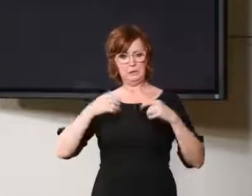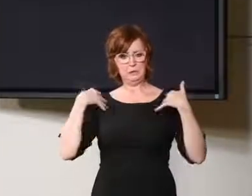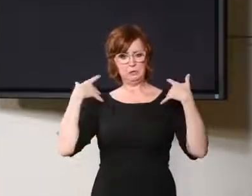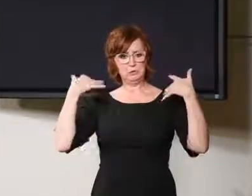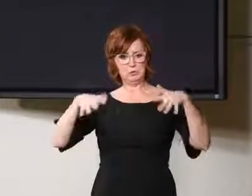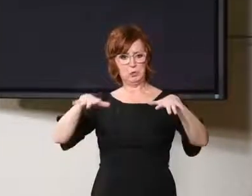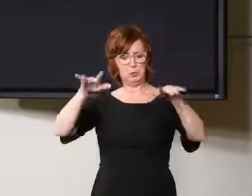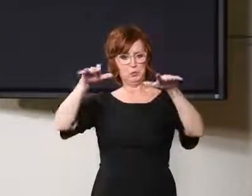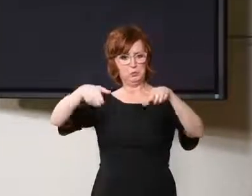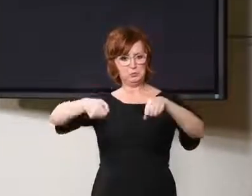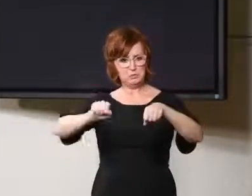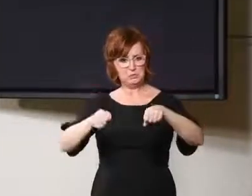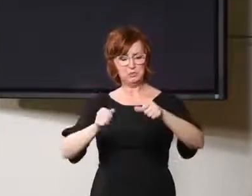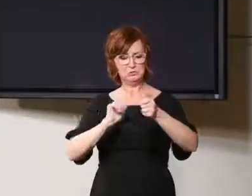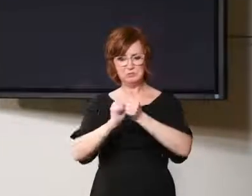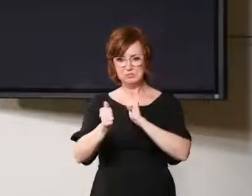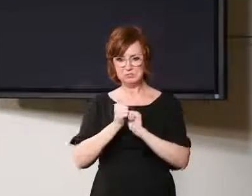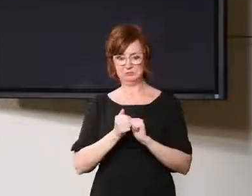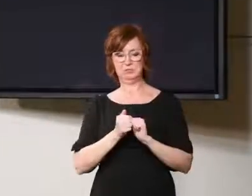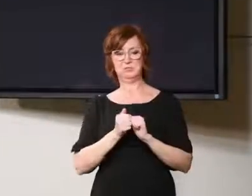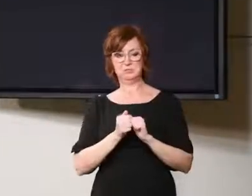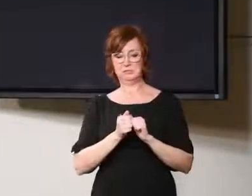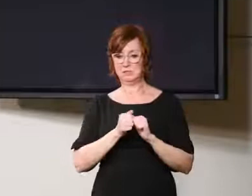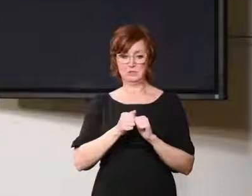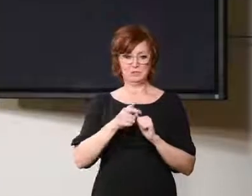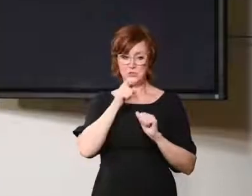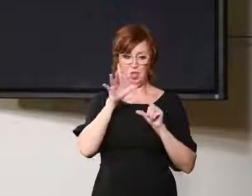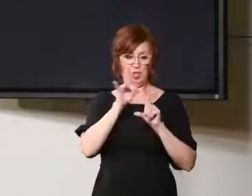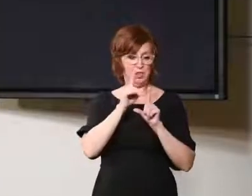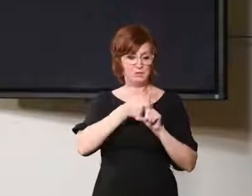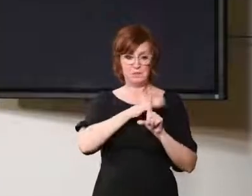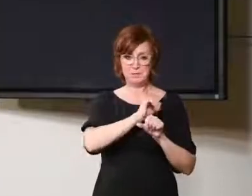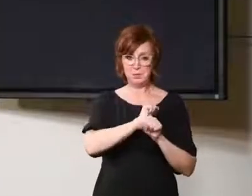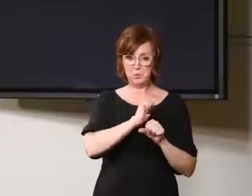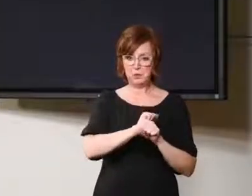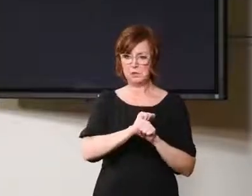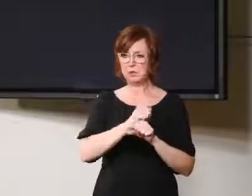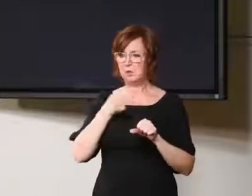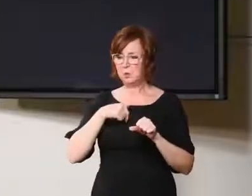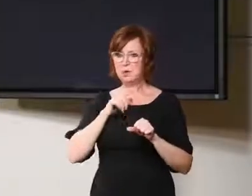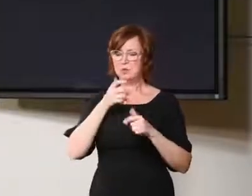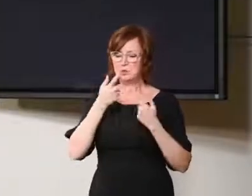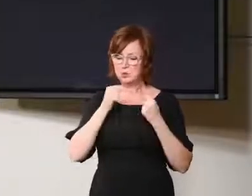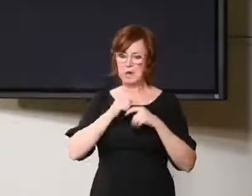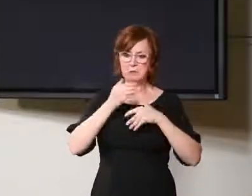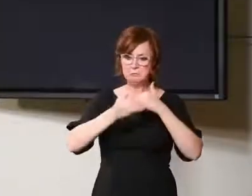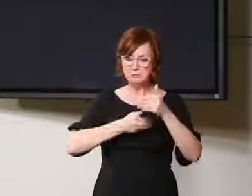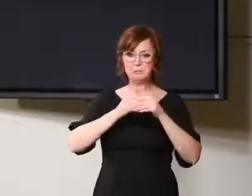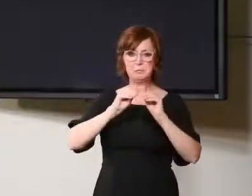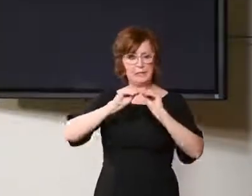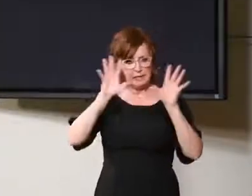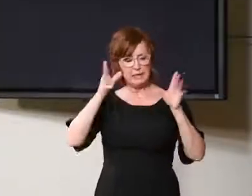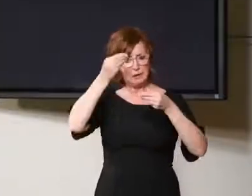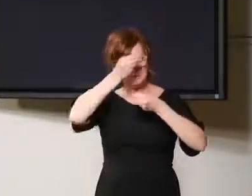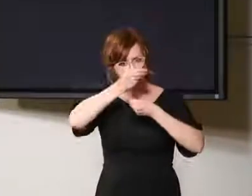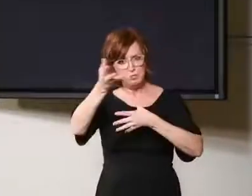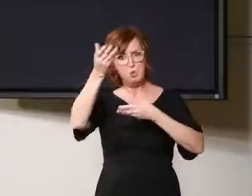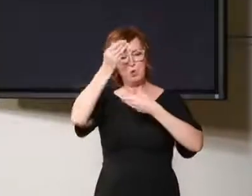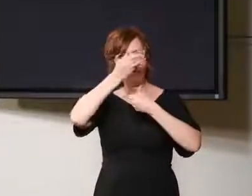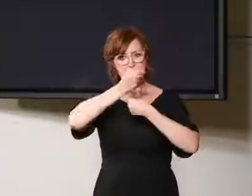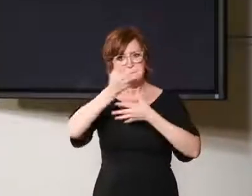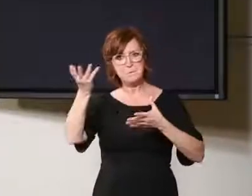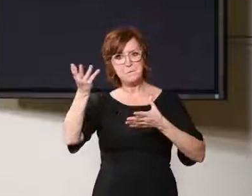work in progress with respect to being as transparent as we possibly can. We're identifying what